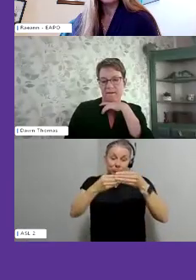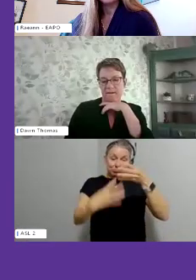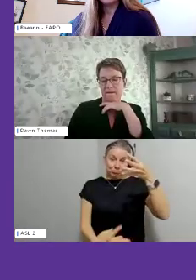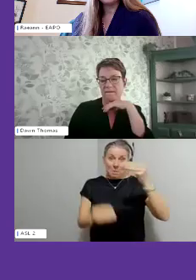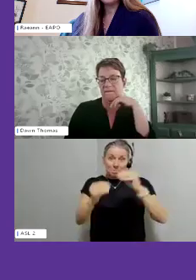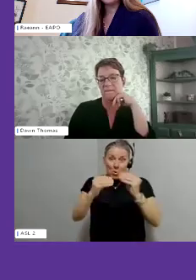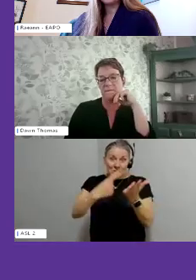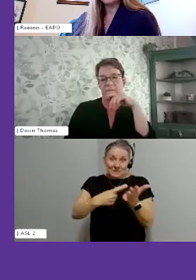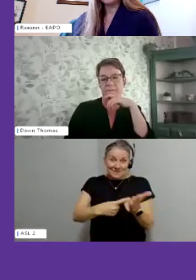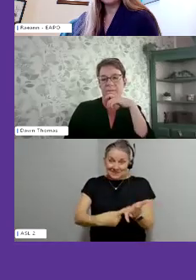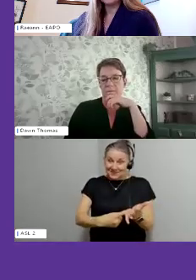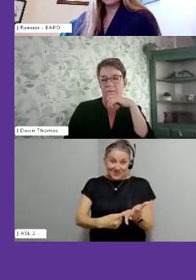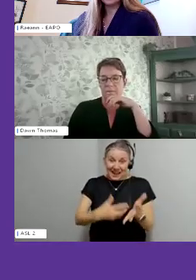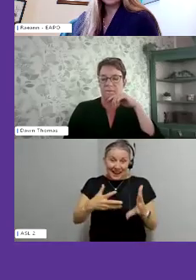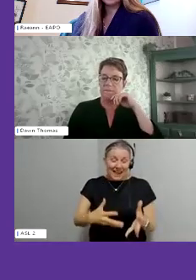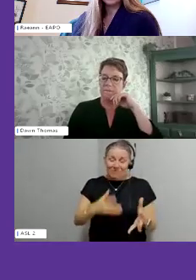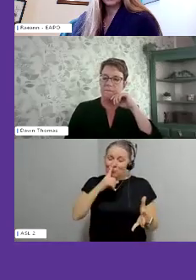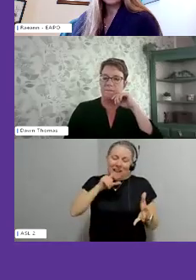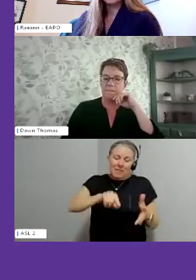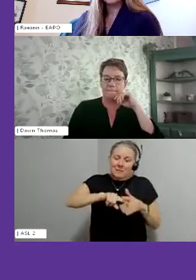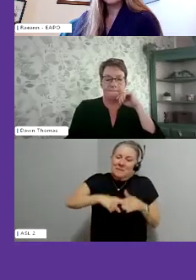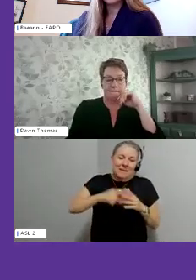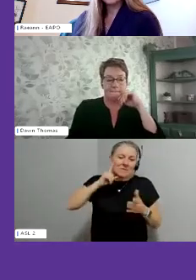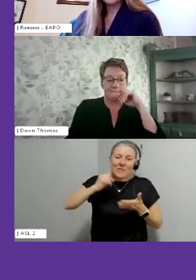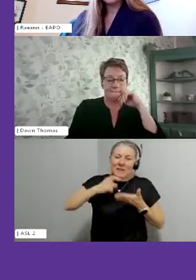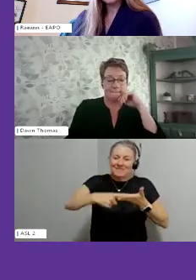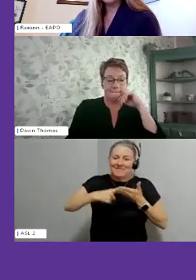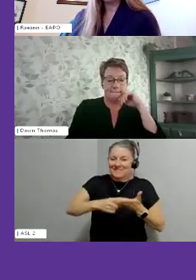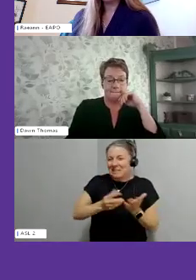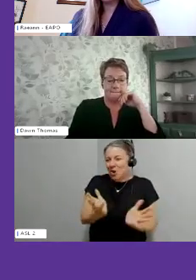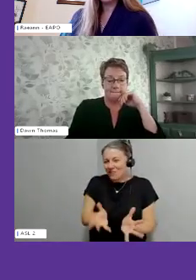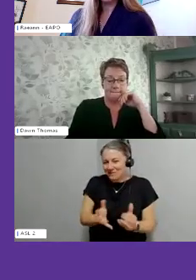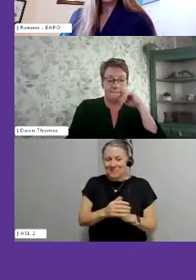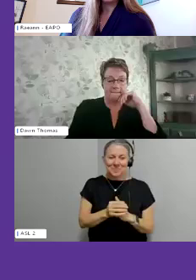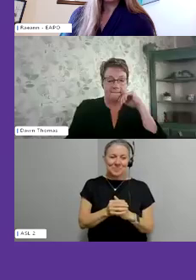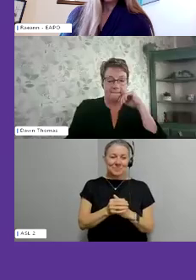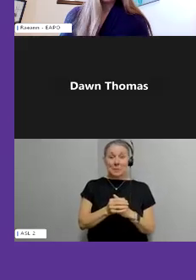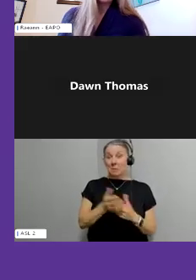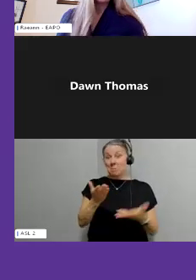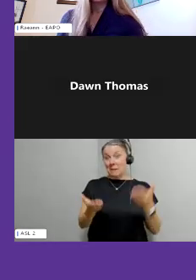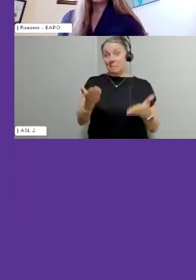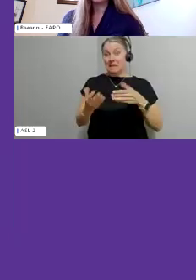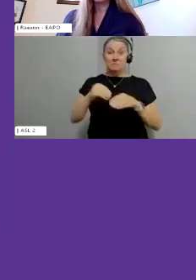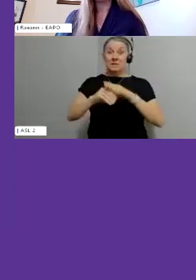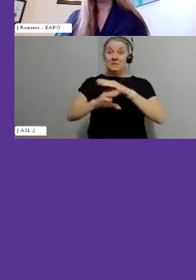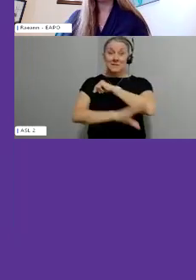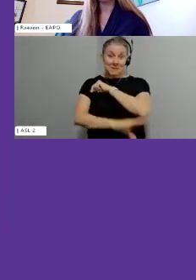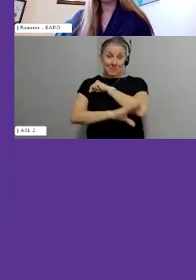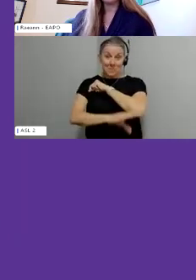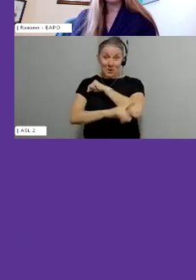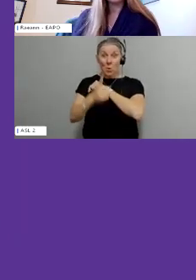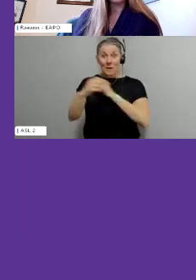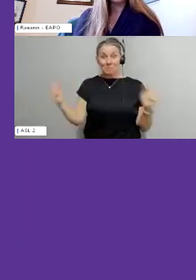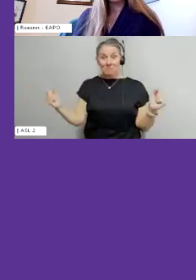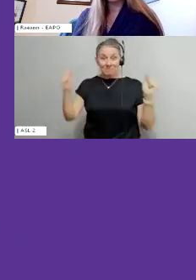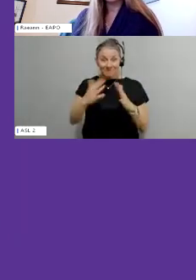on the panel. And this is just the beginning of the discussion. So perhaps in the September, when we reunite again to host